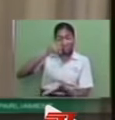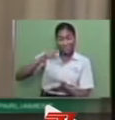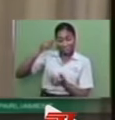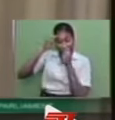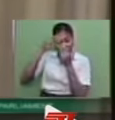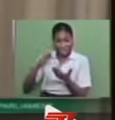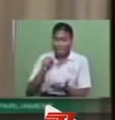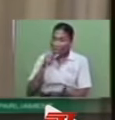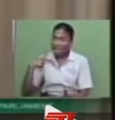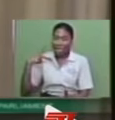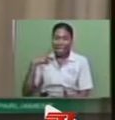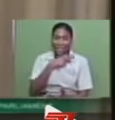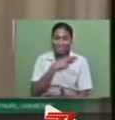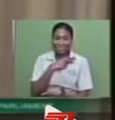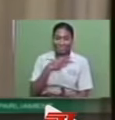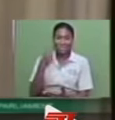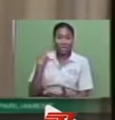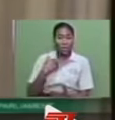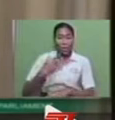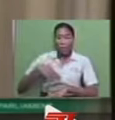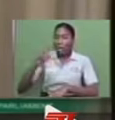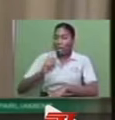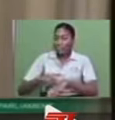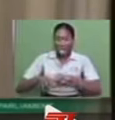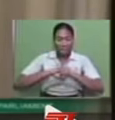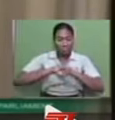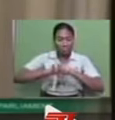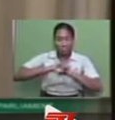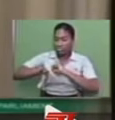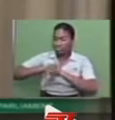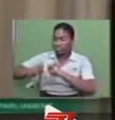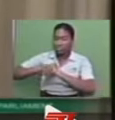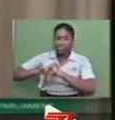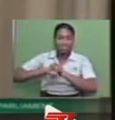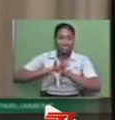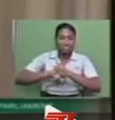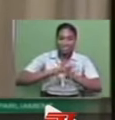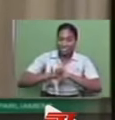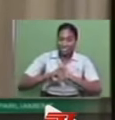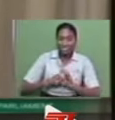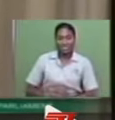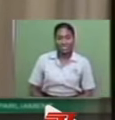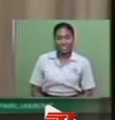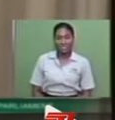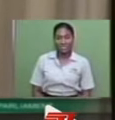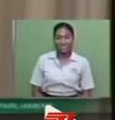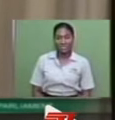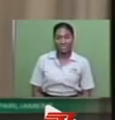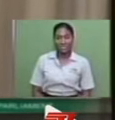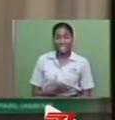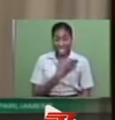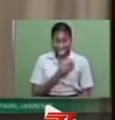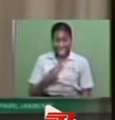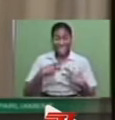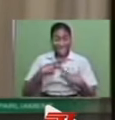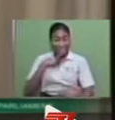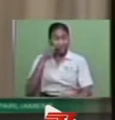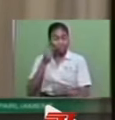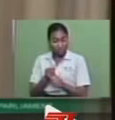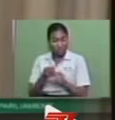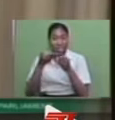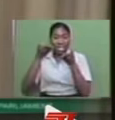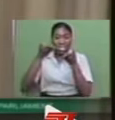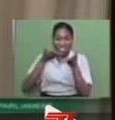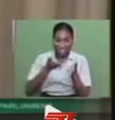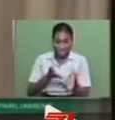being put out all the time. There's a committee, a chairman of the board putting out these reports and so on. And the numbers are there. I have the pages if you want me to